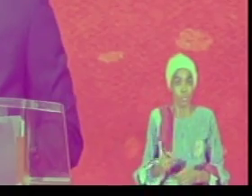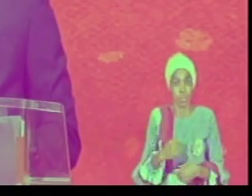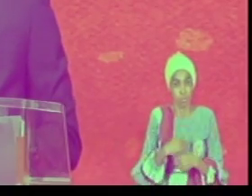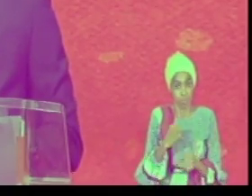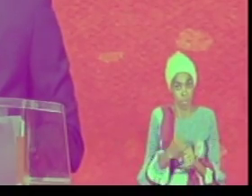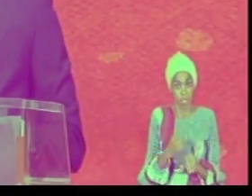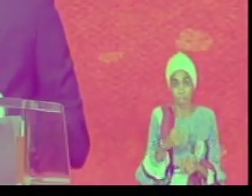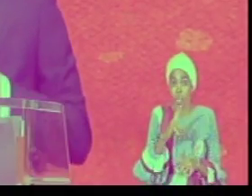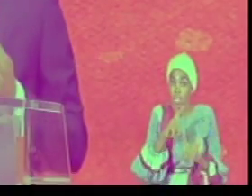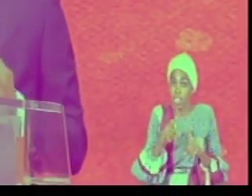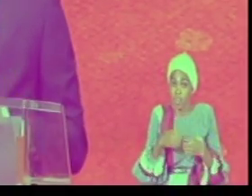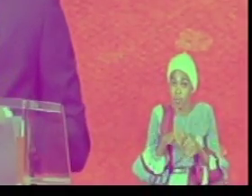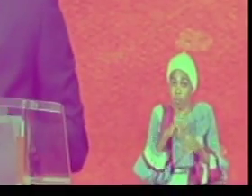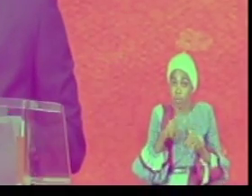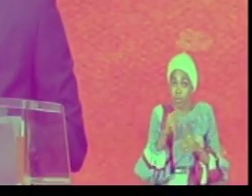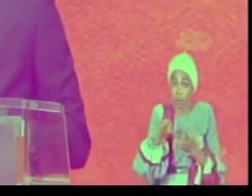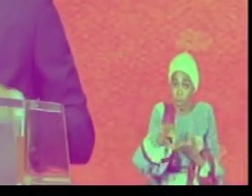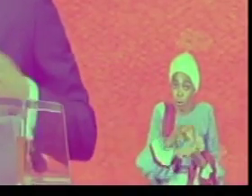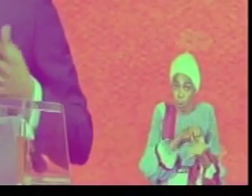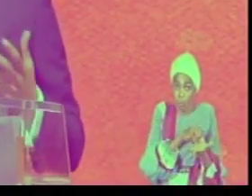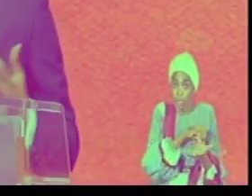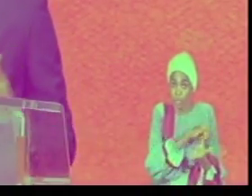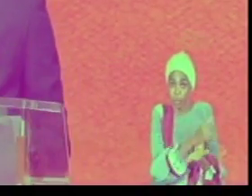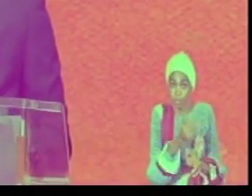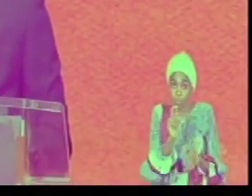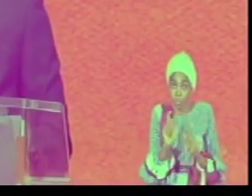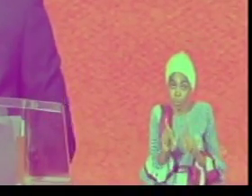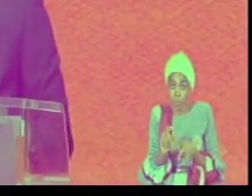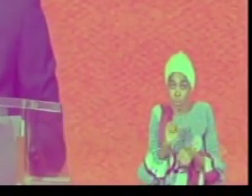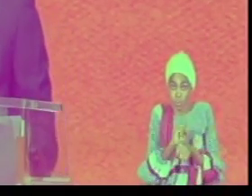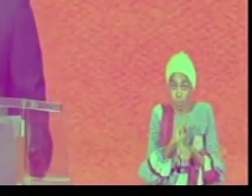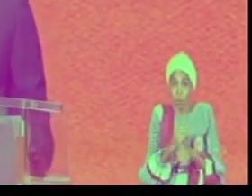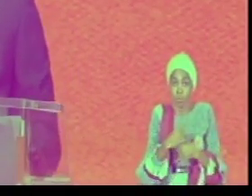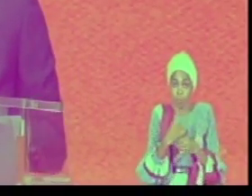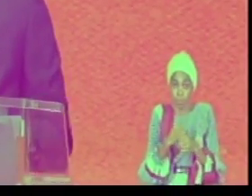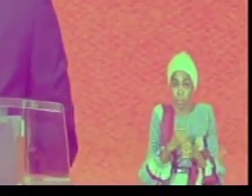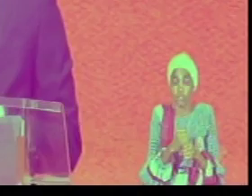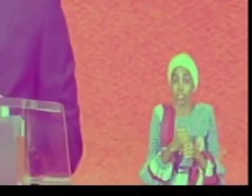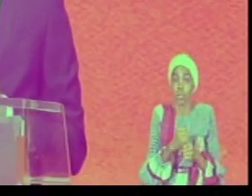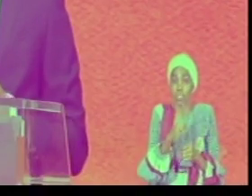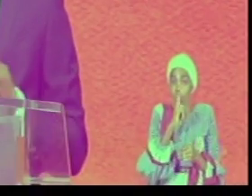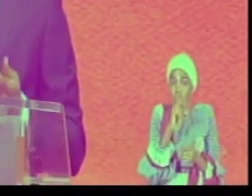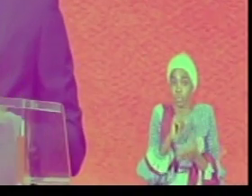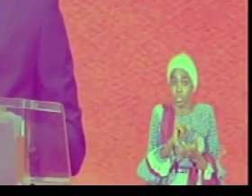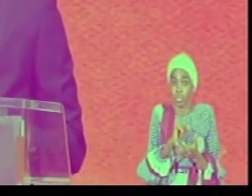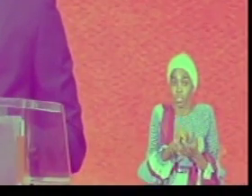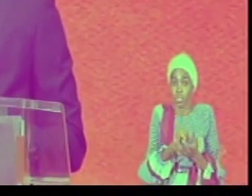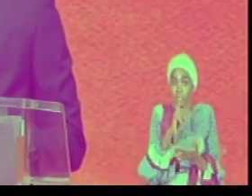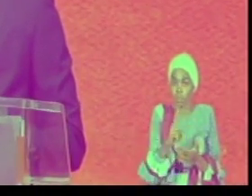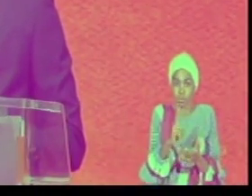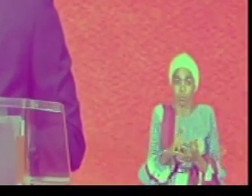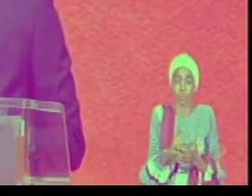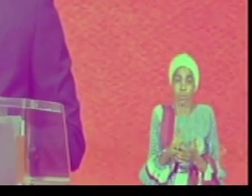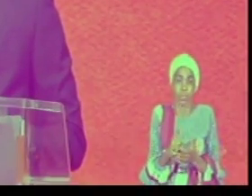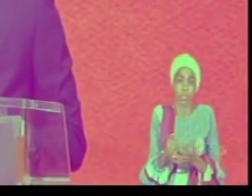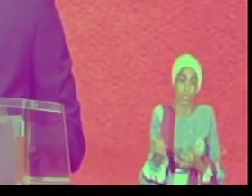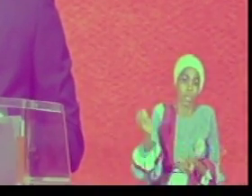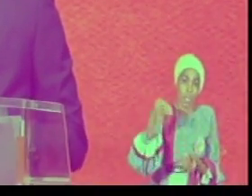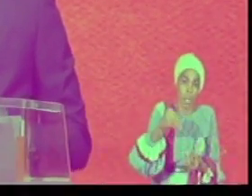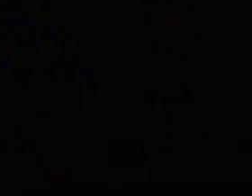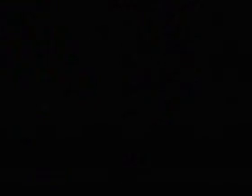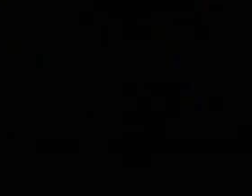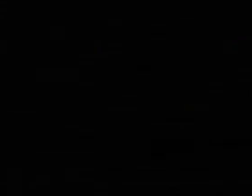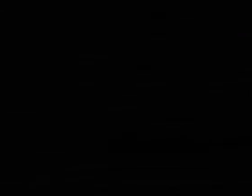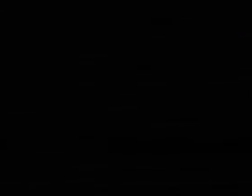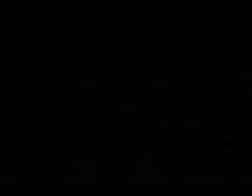did the work. The last question, and I will give other people, I have other presenters online that answer the questions. I'm talking